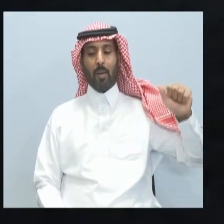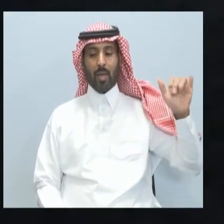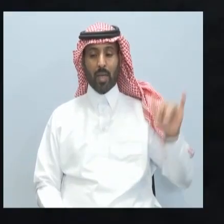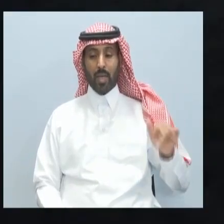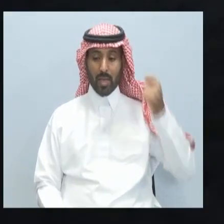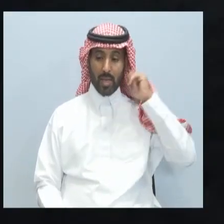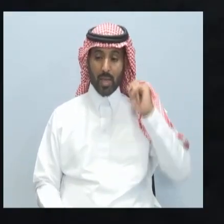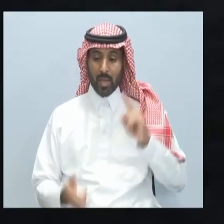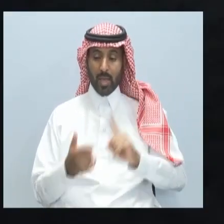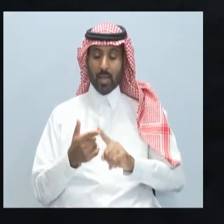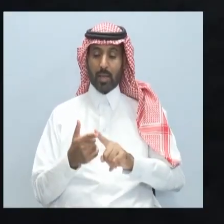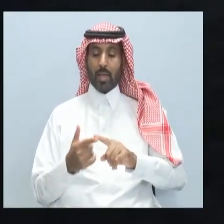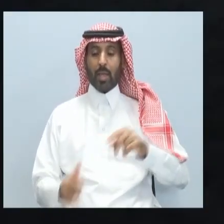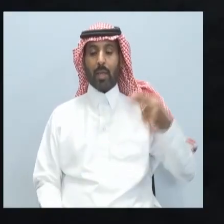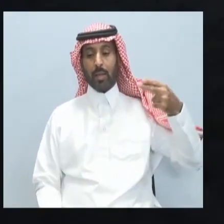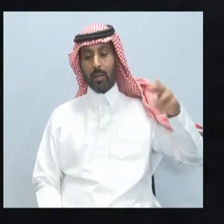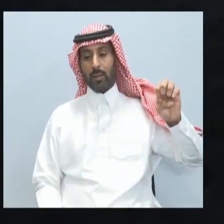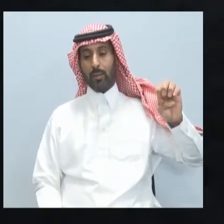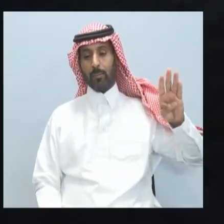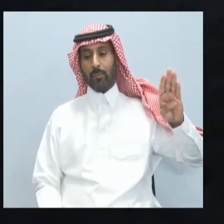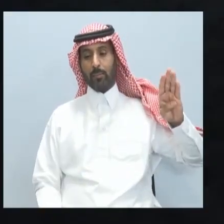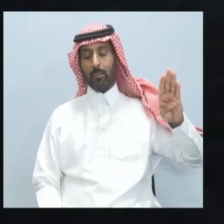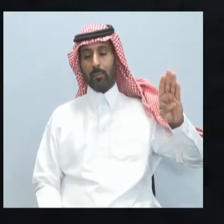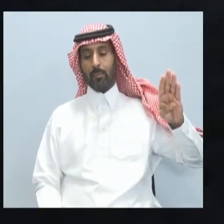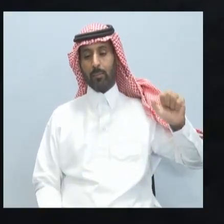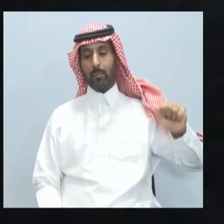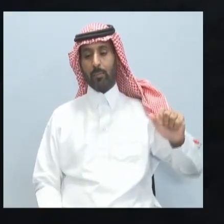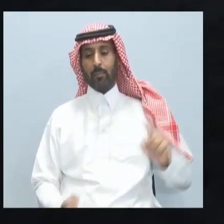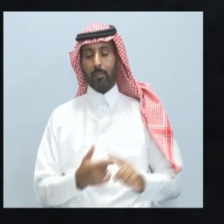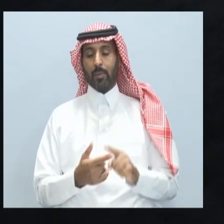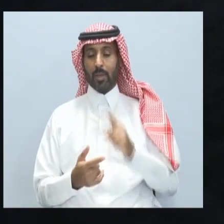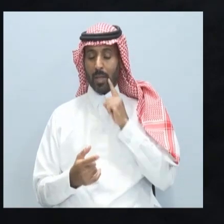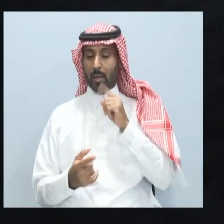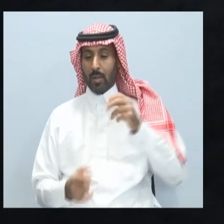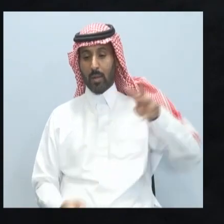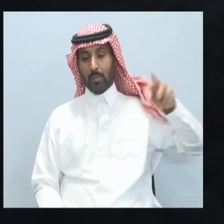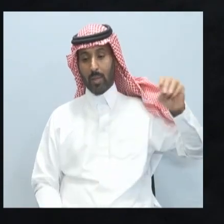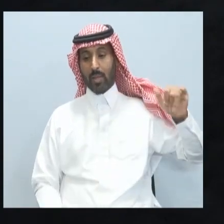the characteristics I chose for my friend May. She is selfless,